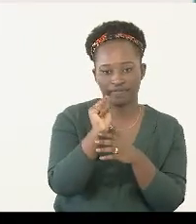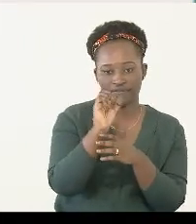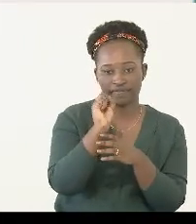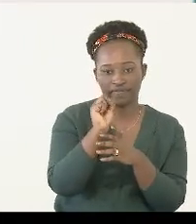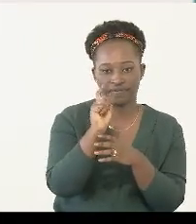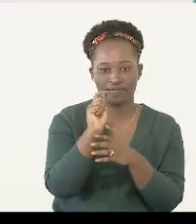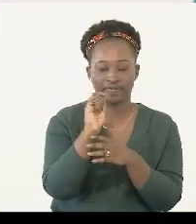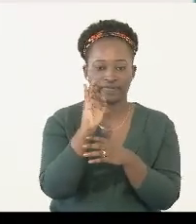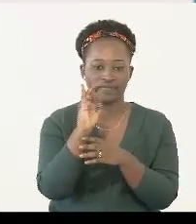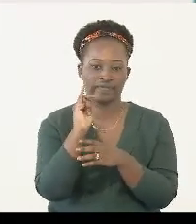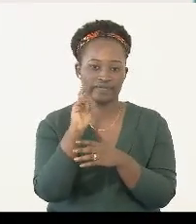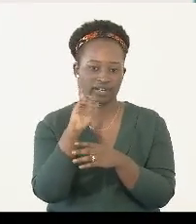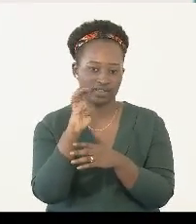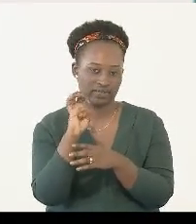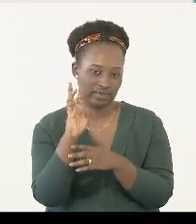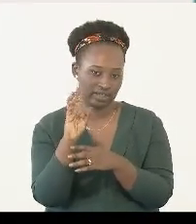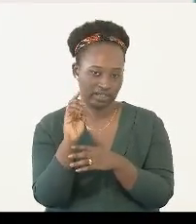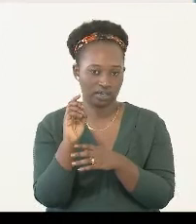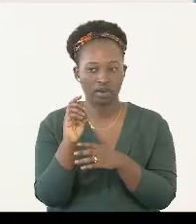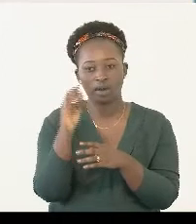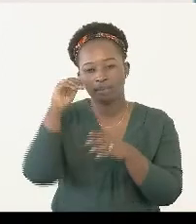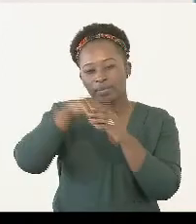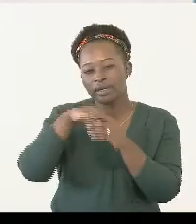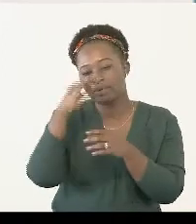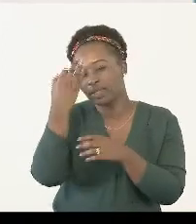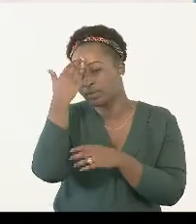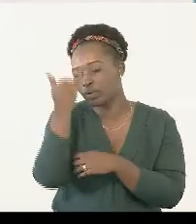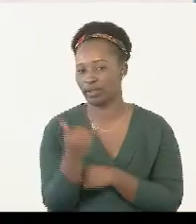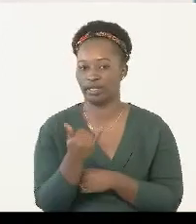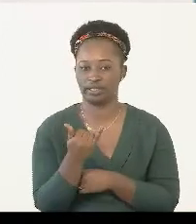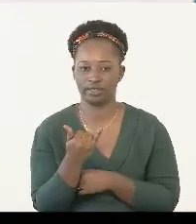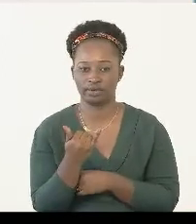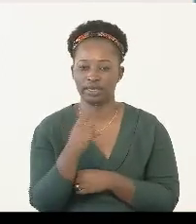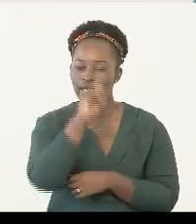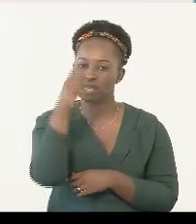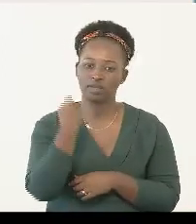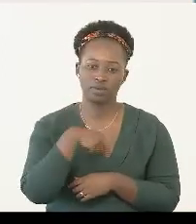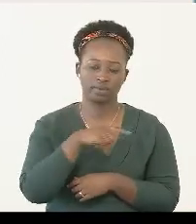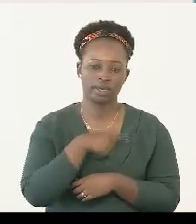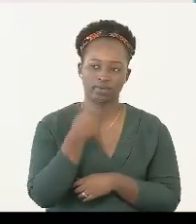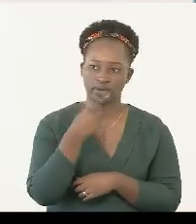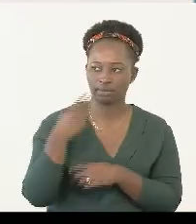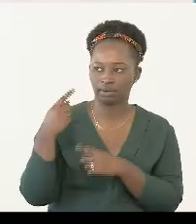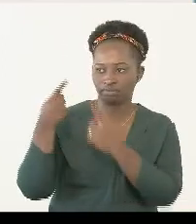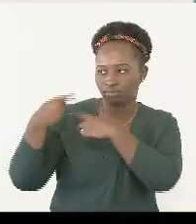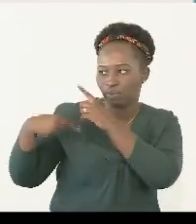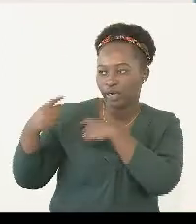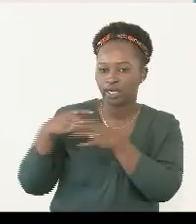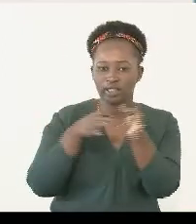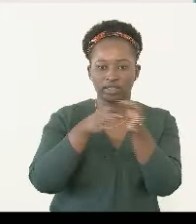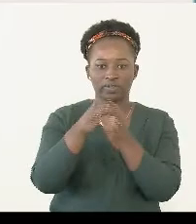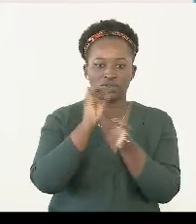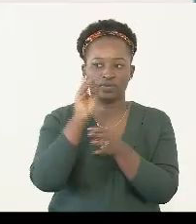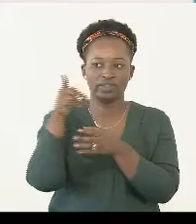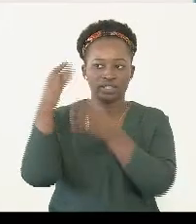agree? Out of the 3, 2 fall out, but why? Do we need to fall back to the definitions of these